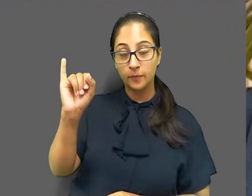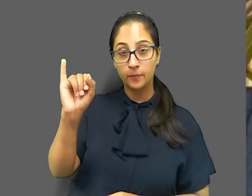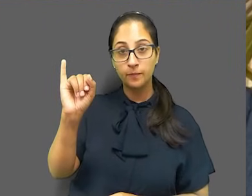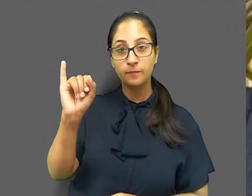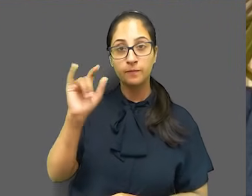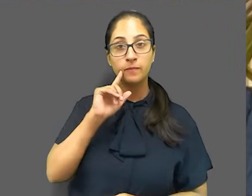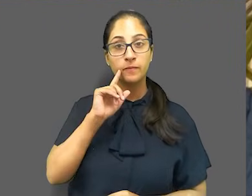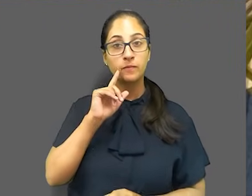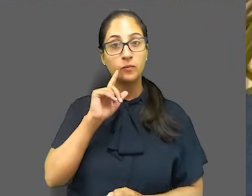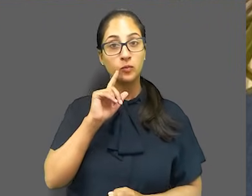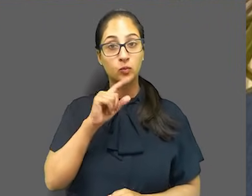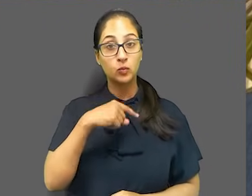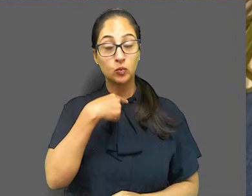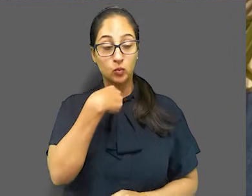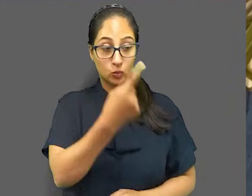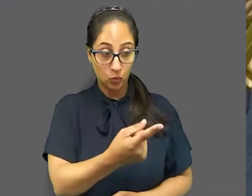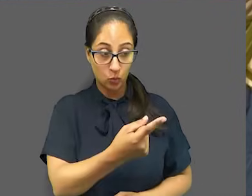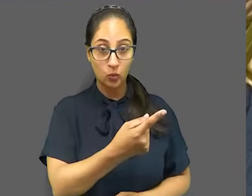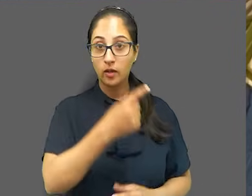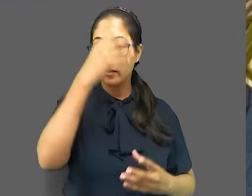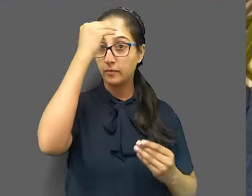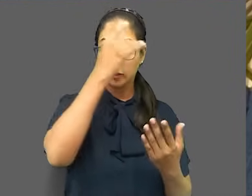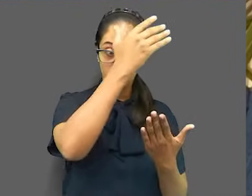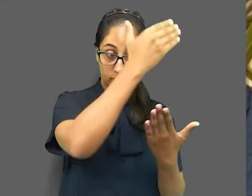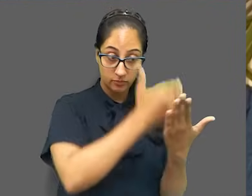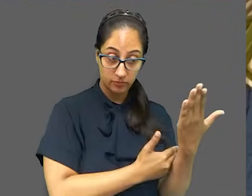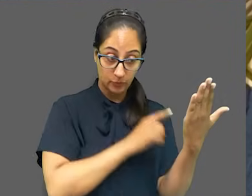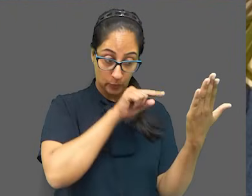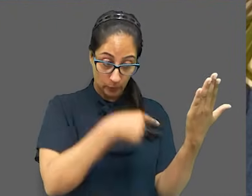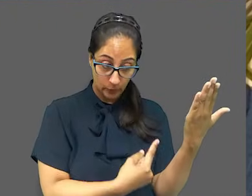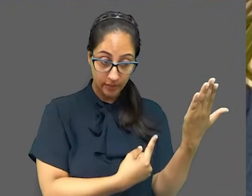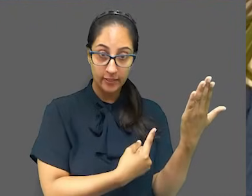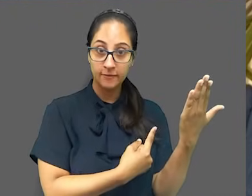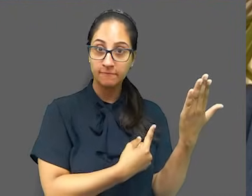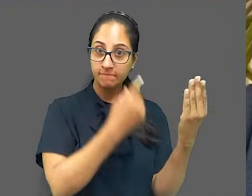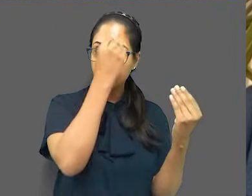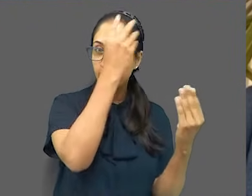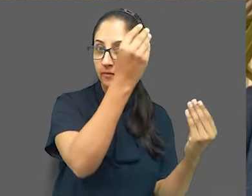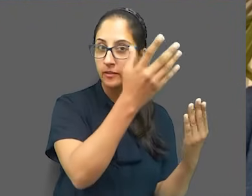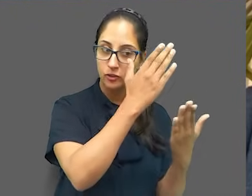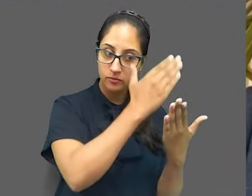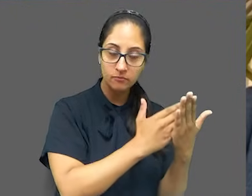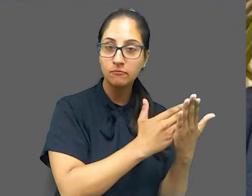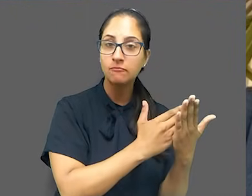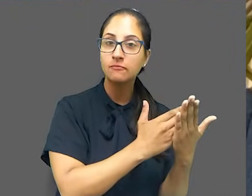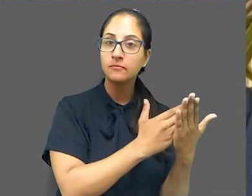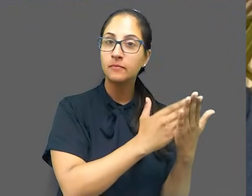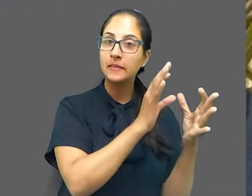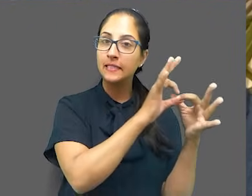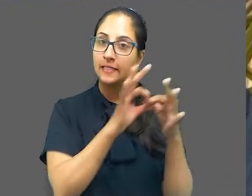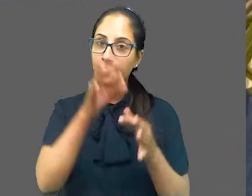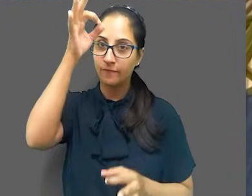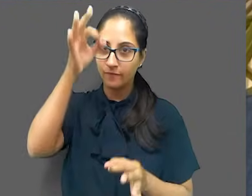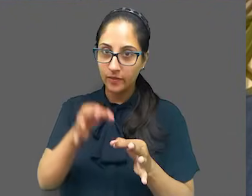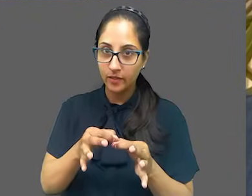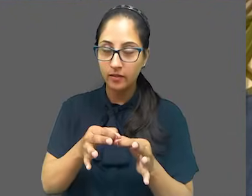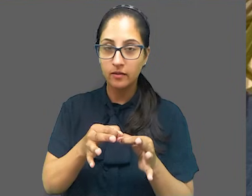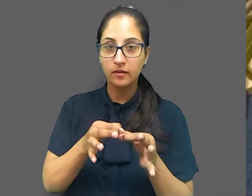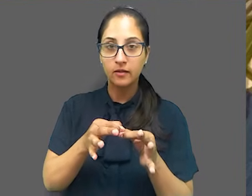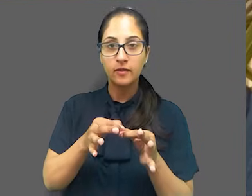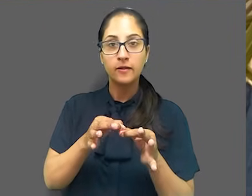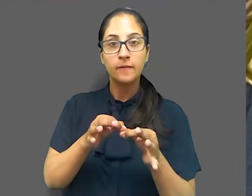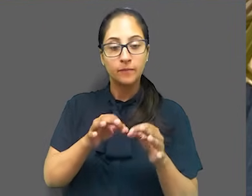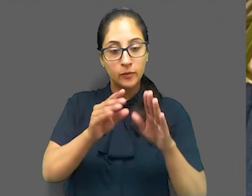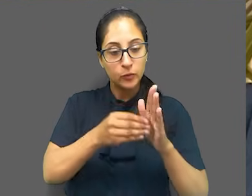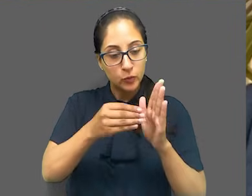would generate in the students love and devotion to the Imam of the time, a commitment to